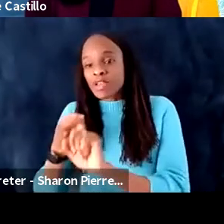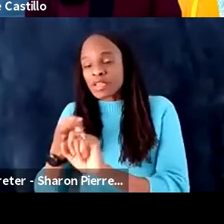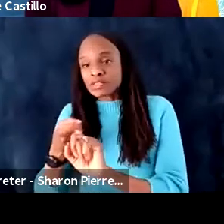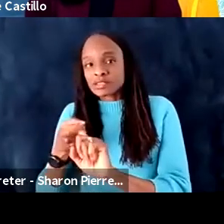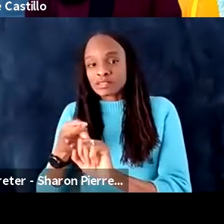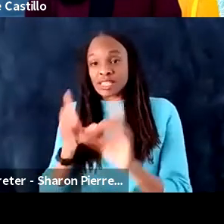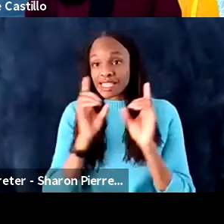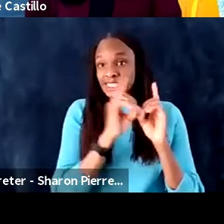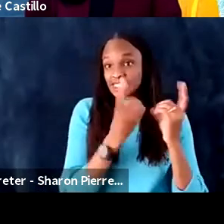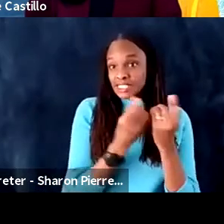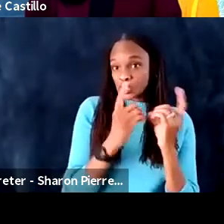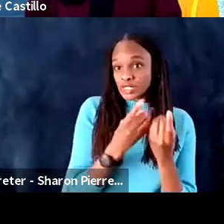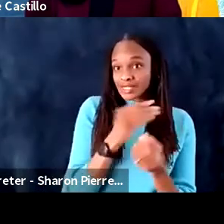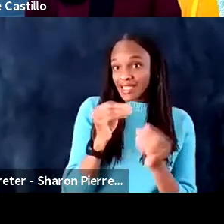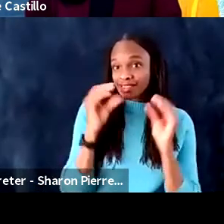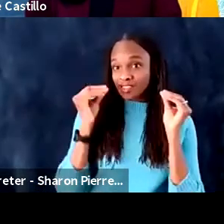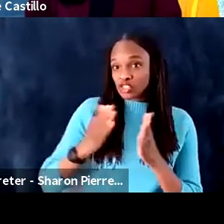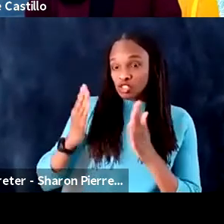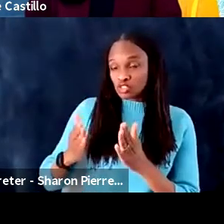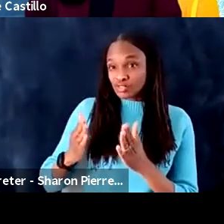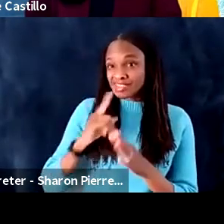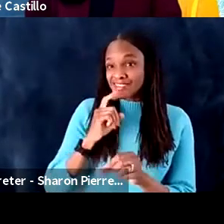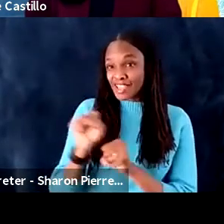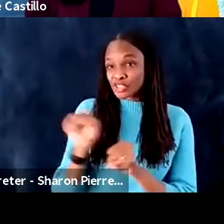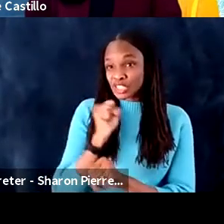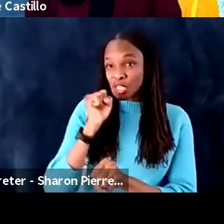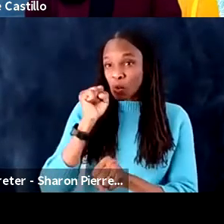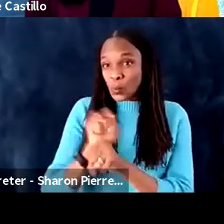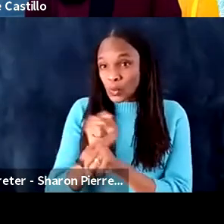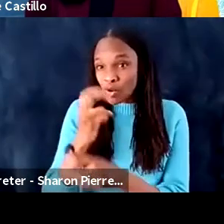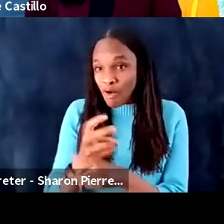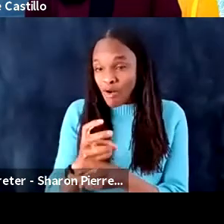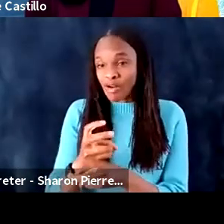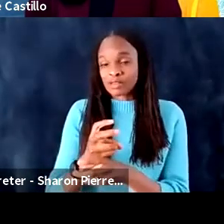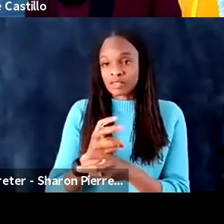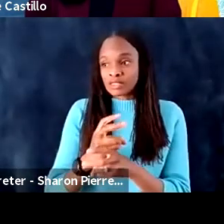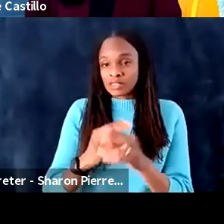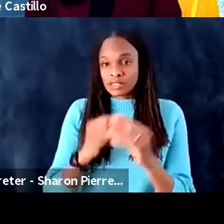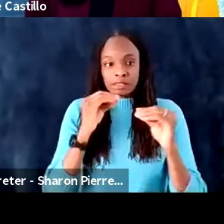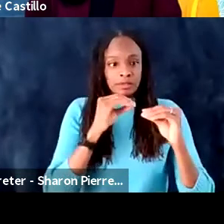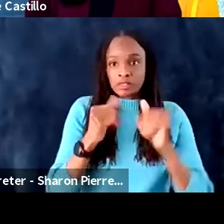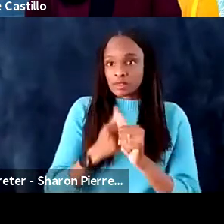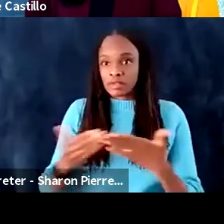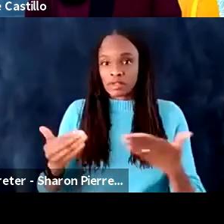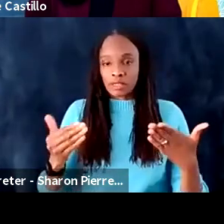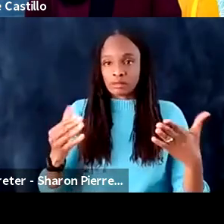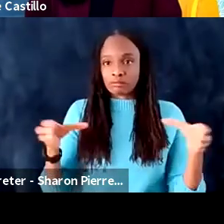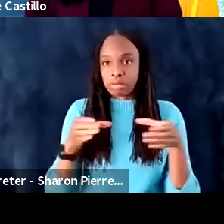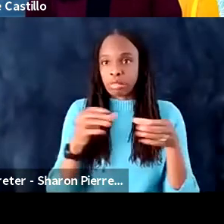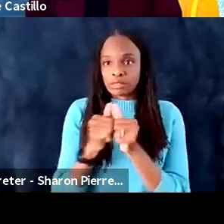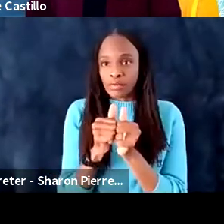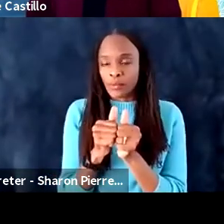Districts and teachers actually work pretty hard to band-aid and patch things together. The question